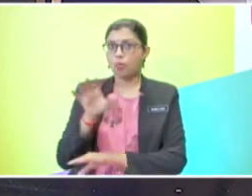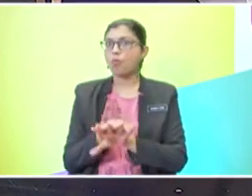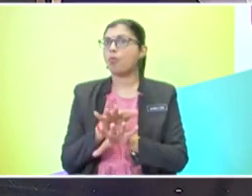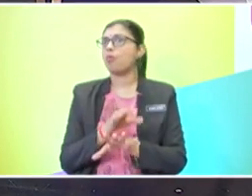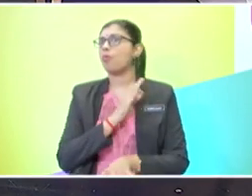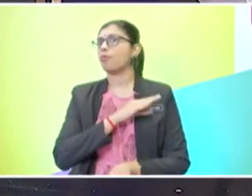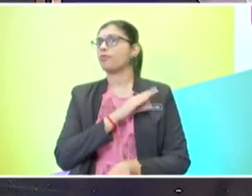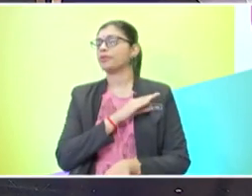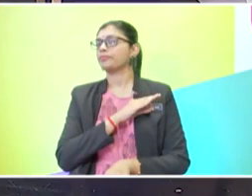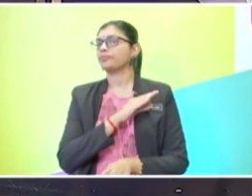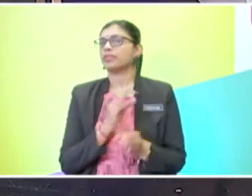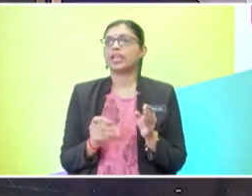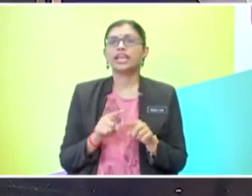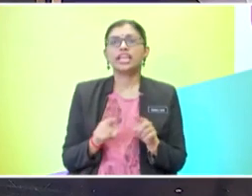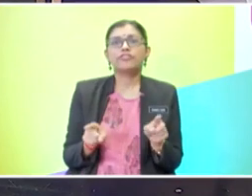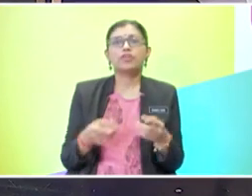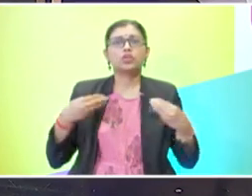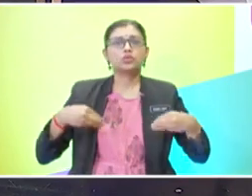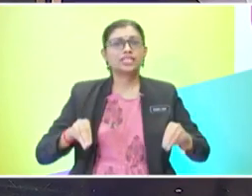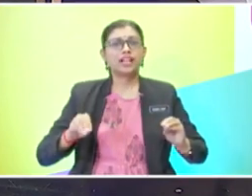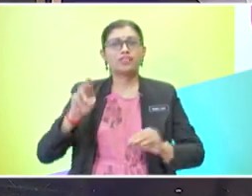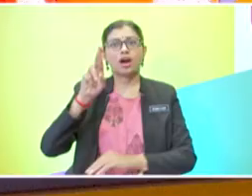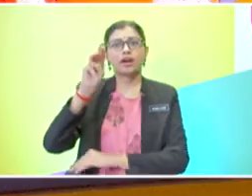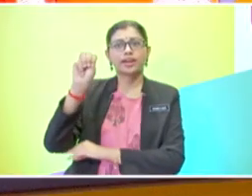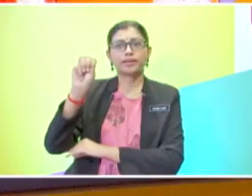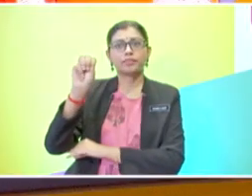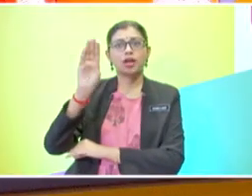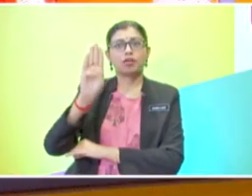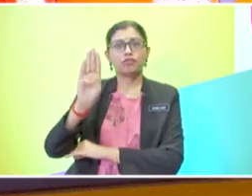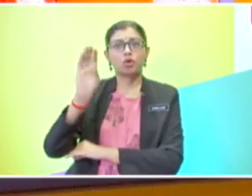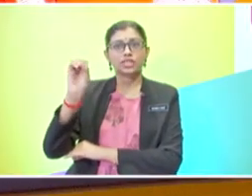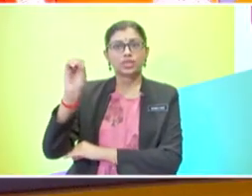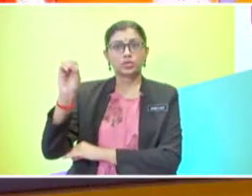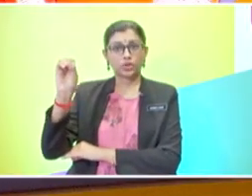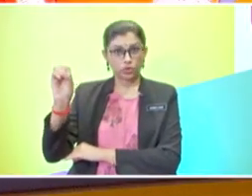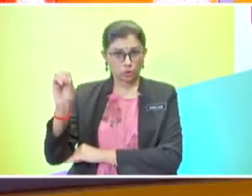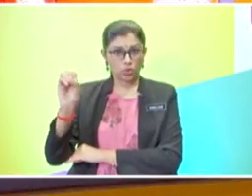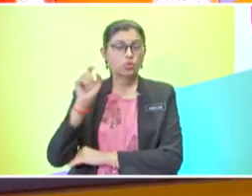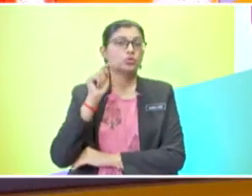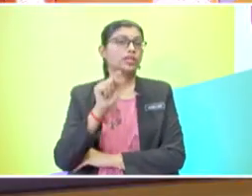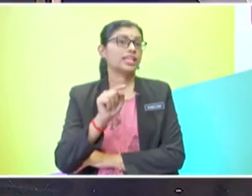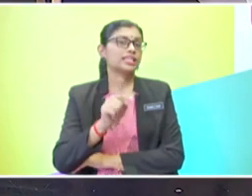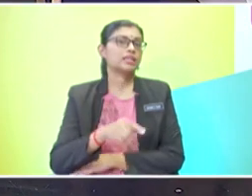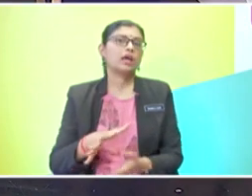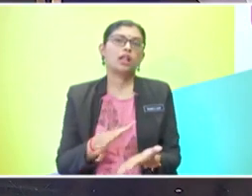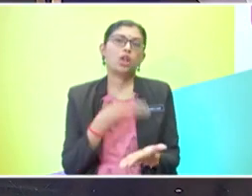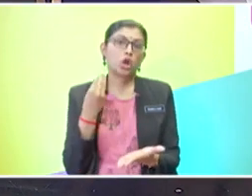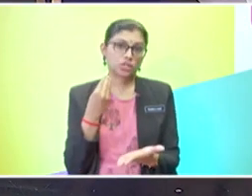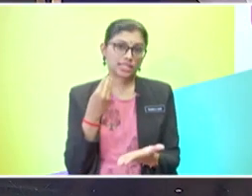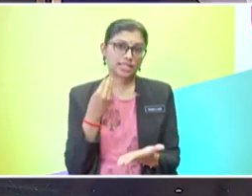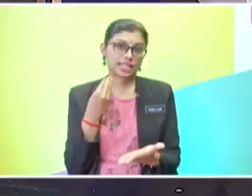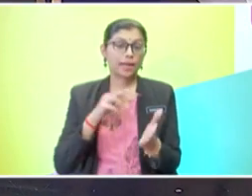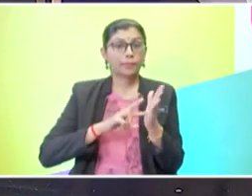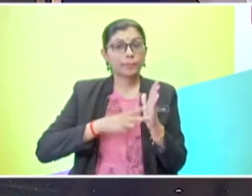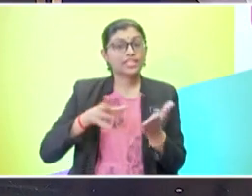loss? If I want to sell it for loss, maybe I'll sell it for about 4,000 ringgit. Okay, for loss, you just give